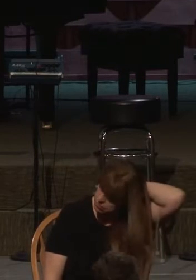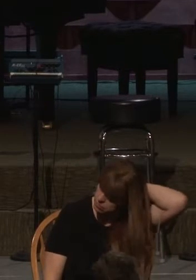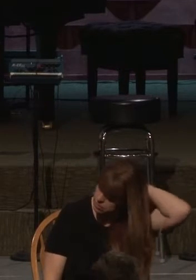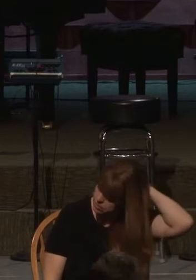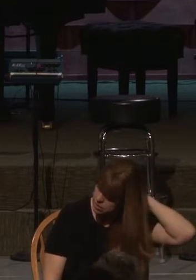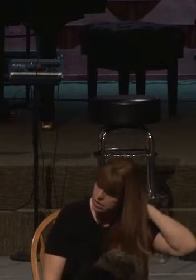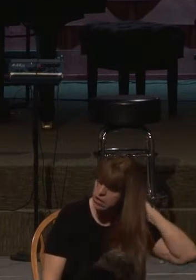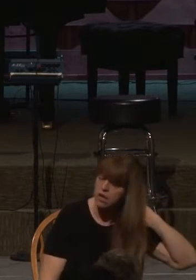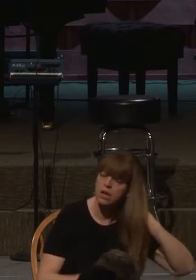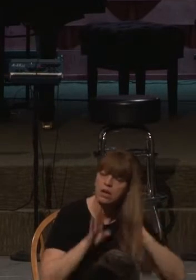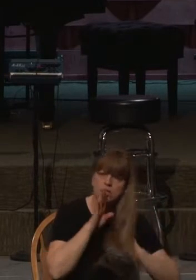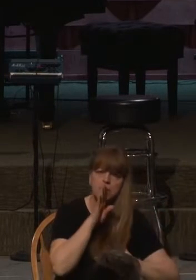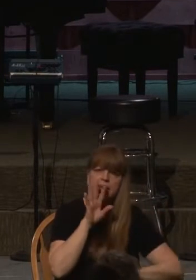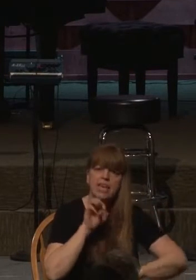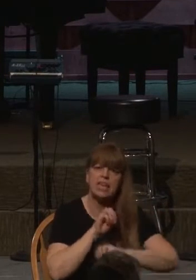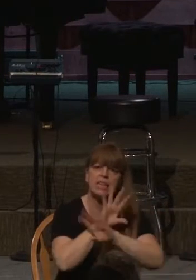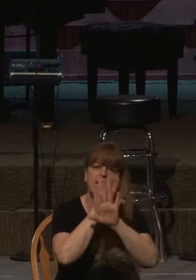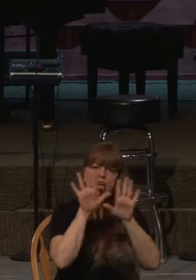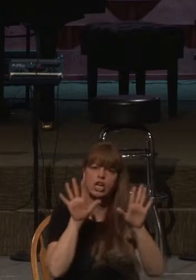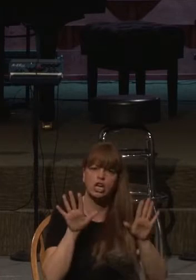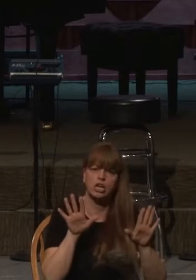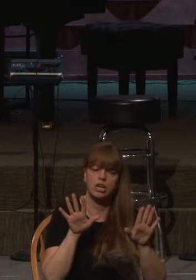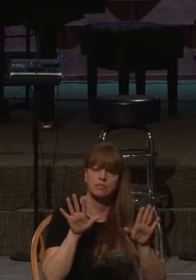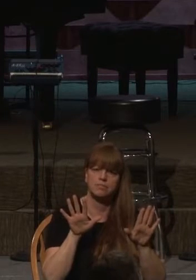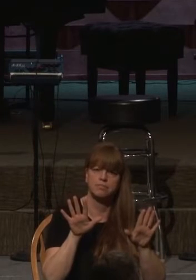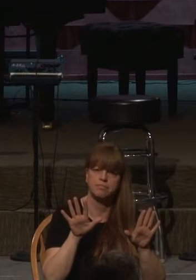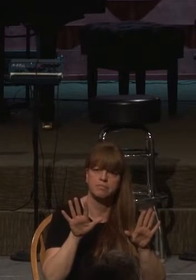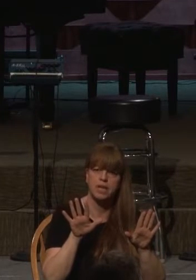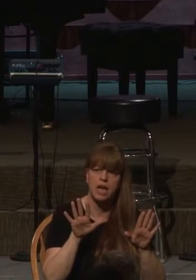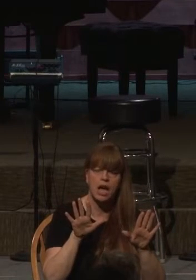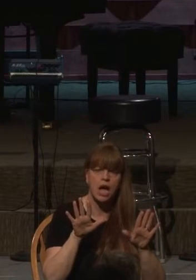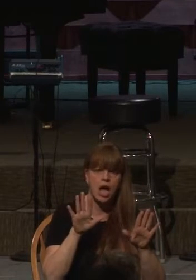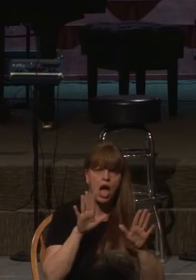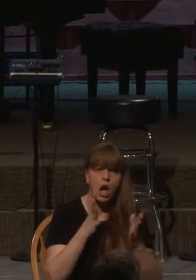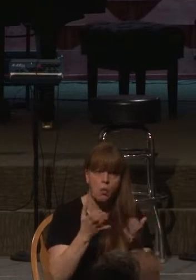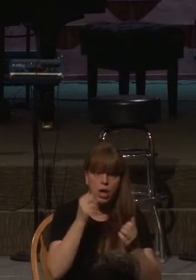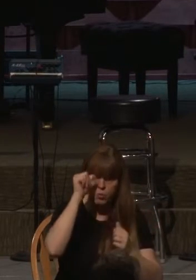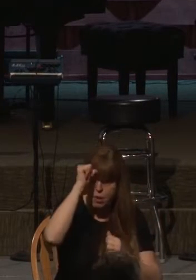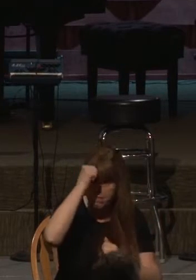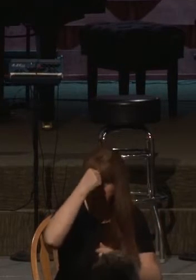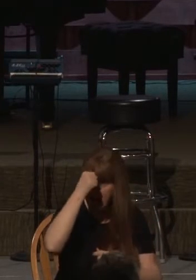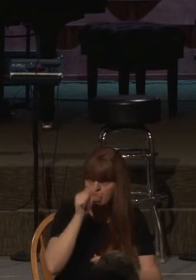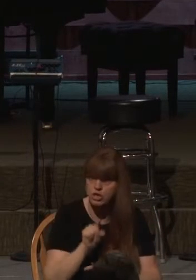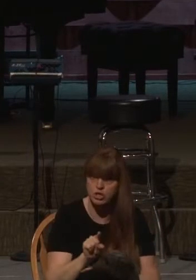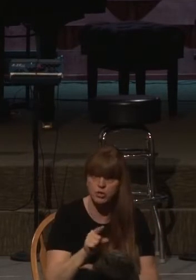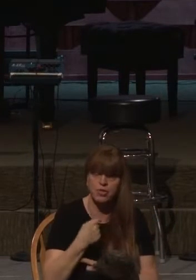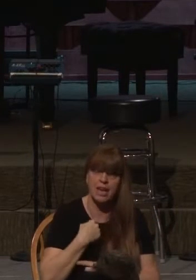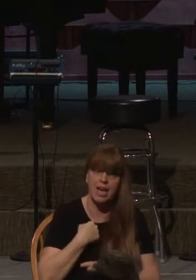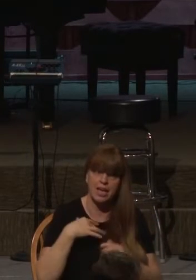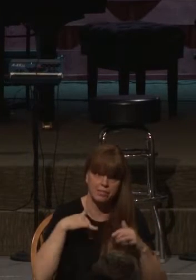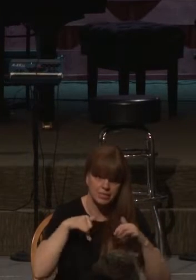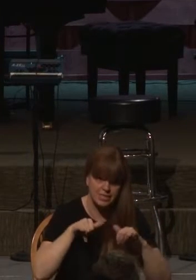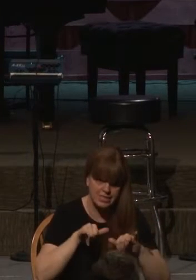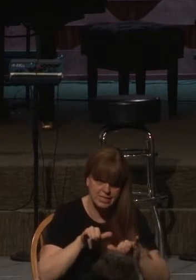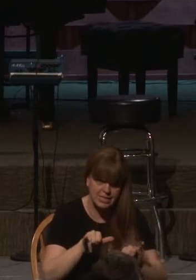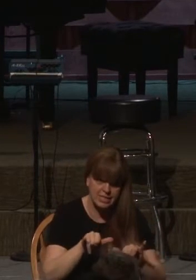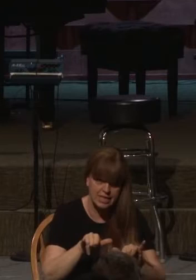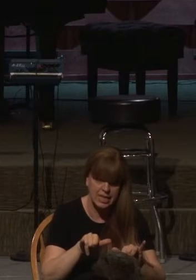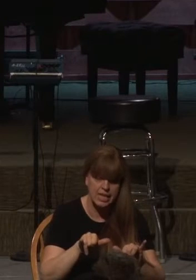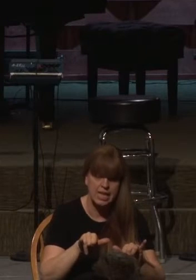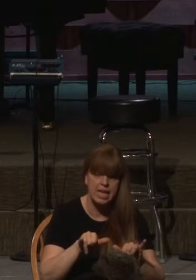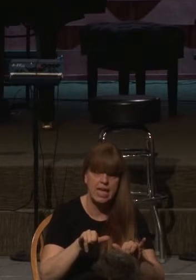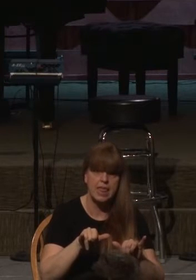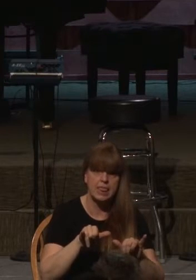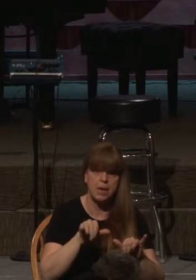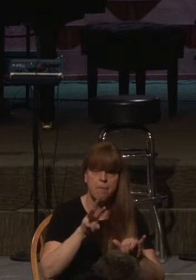Now, to be clear, I just want to make sure that I keep you reminded for now that I'm still in the mode in